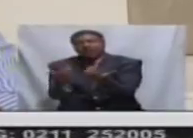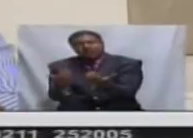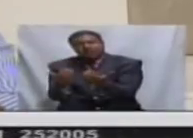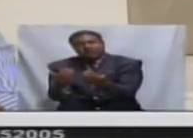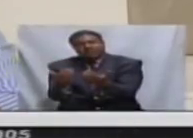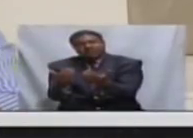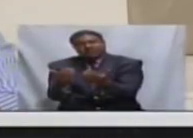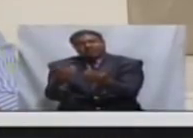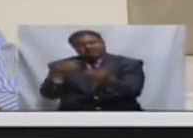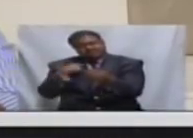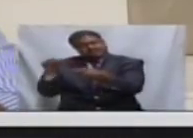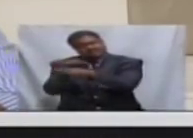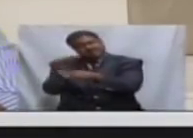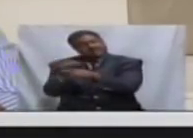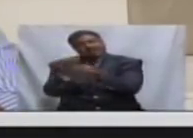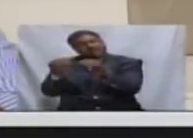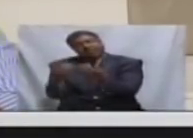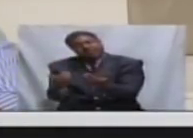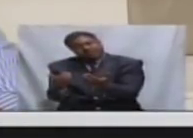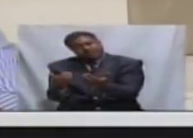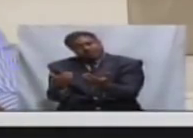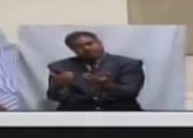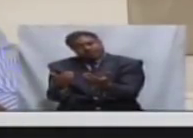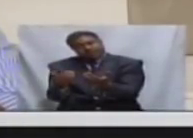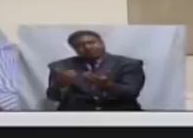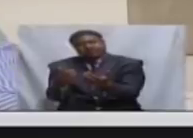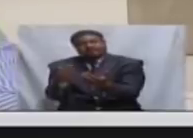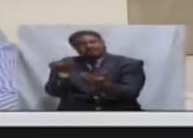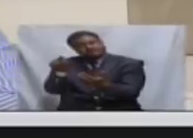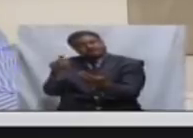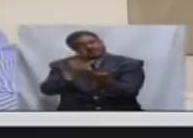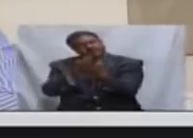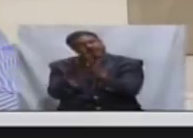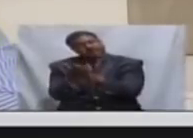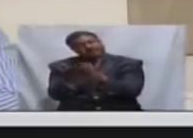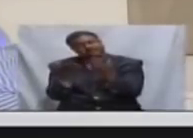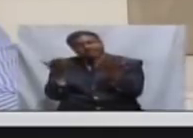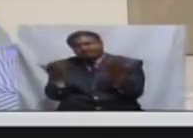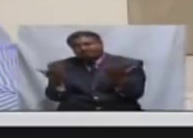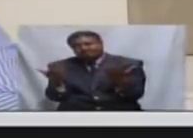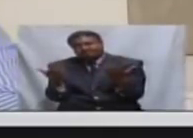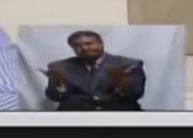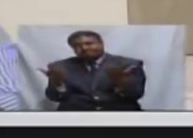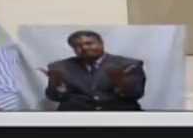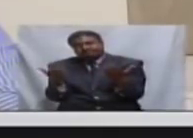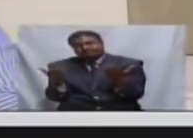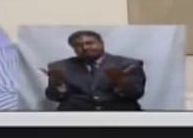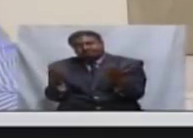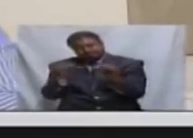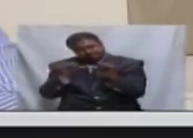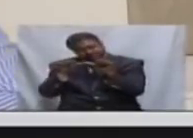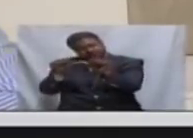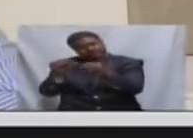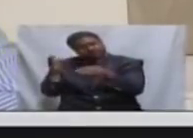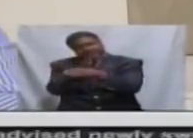that the standards have been set and the quality standards have been set by yourselves, ours as a council is to enforce